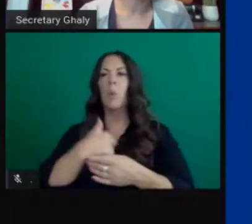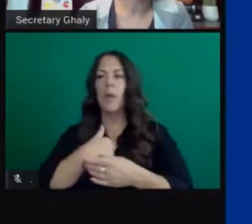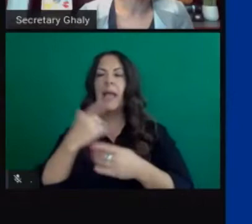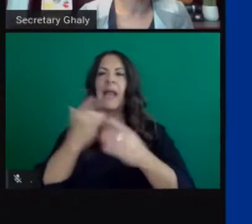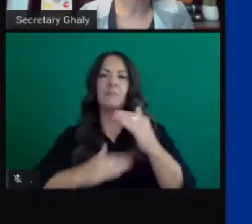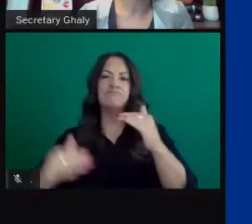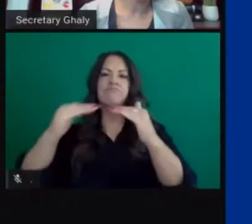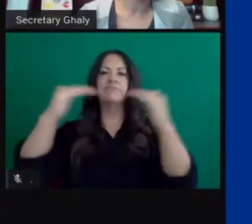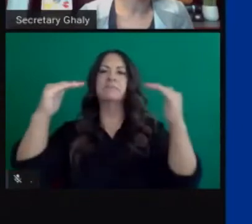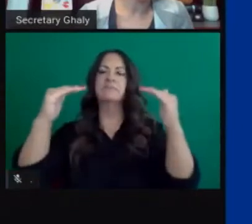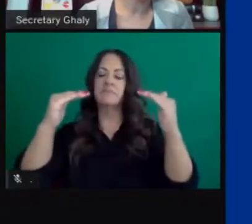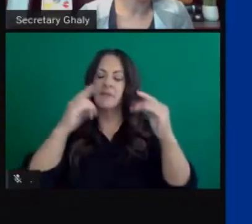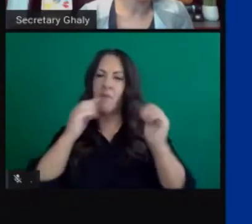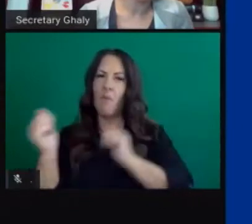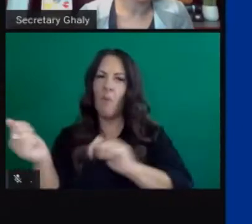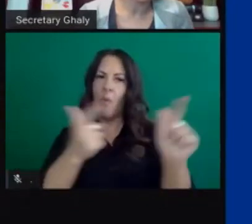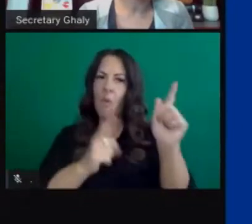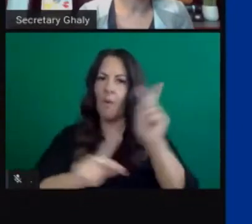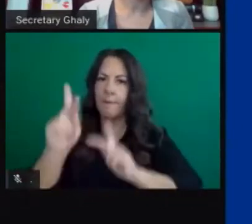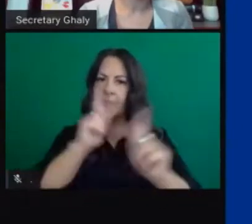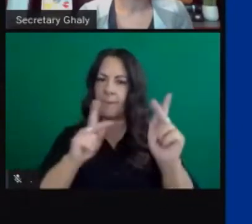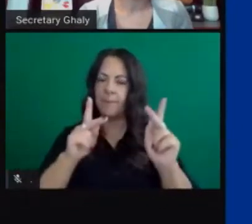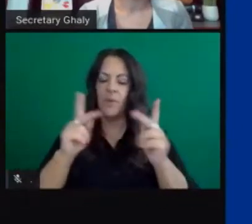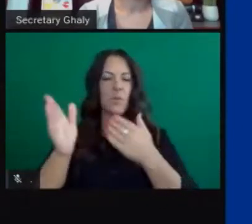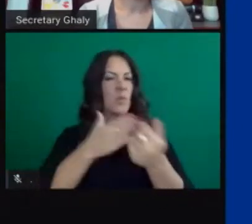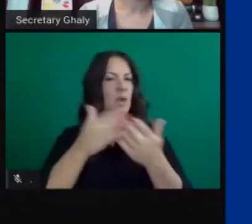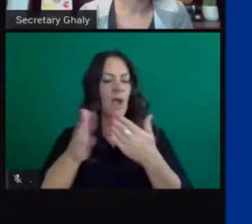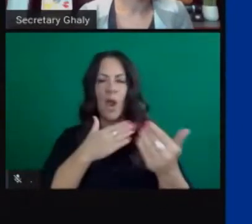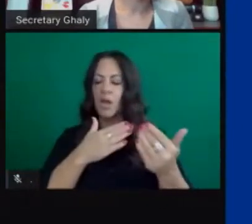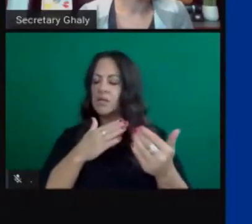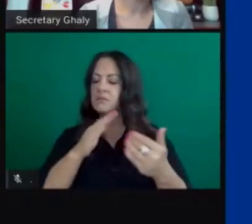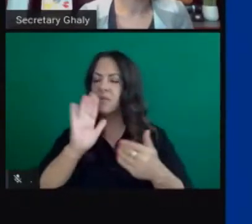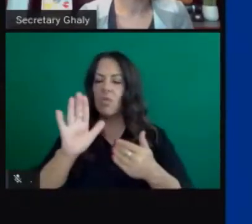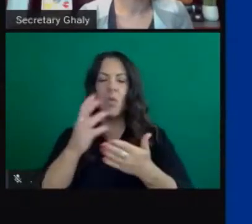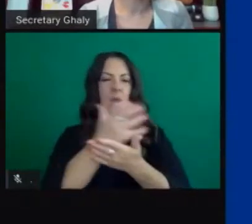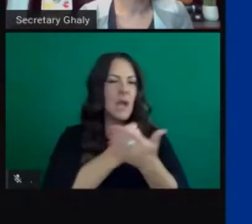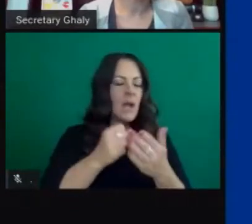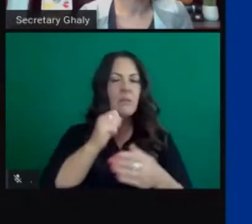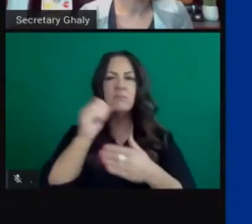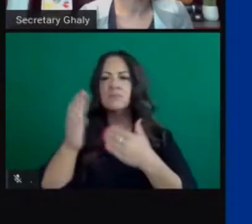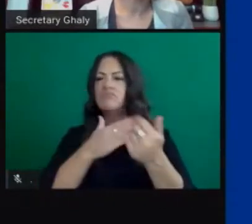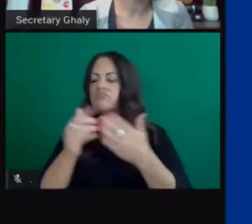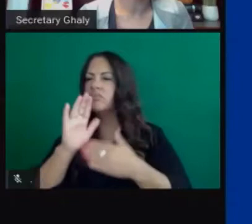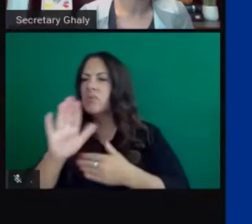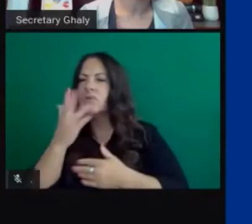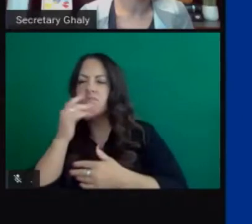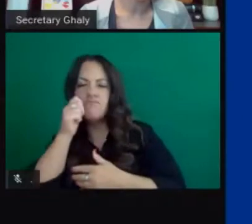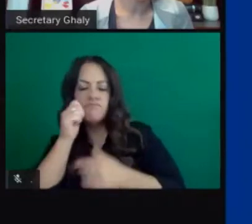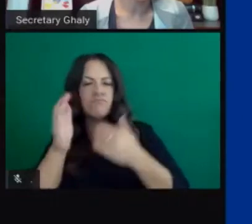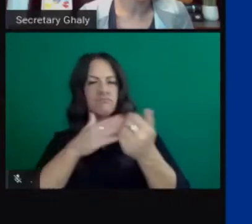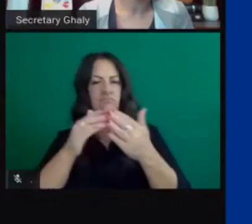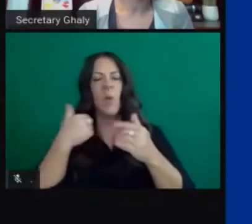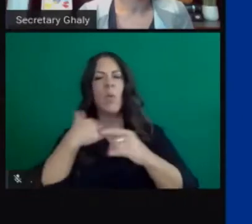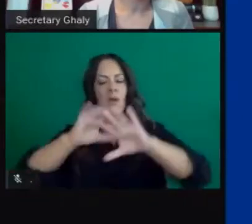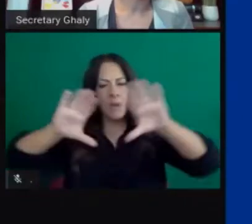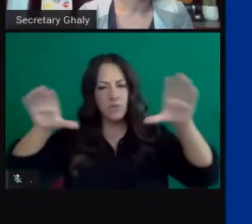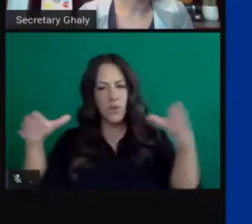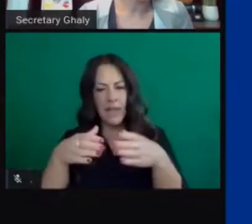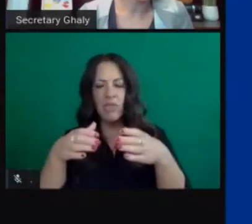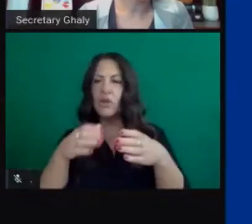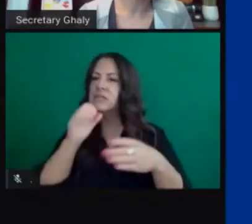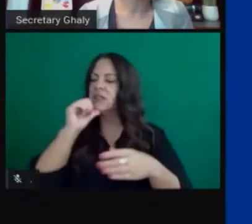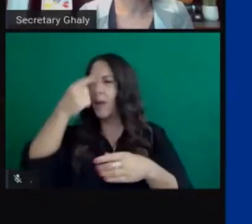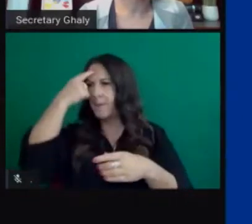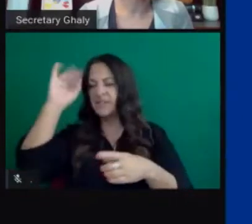an all-state, all of California approach. So this is not just government, this is not just public health, this is all of us coming together. We want all of